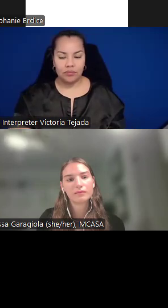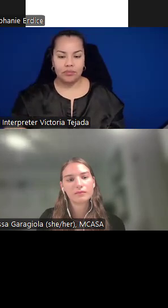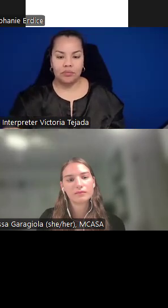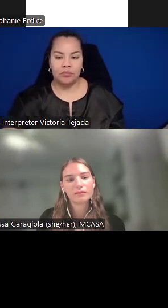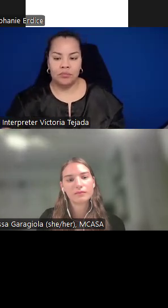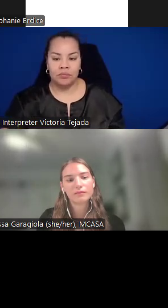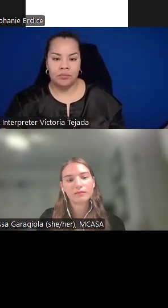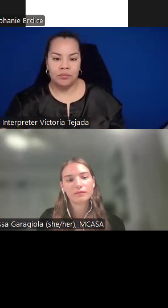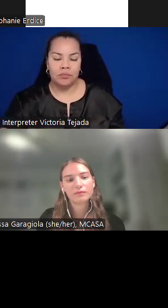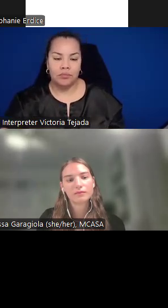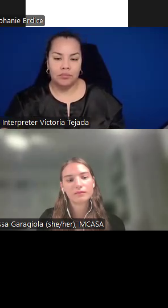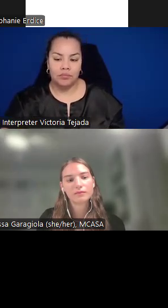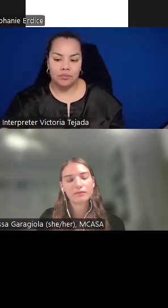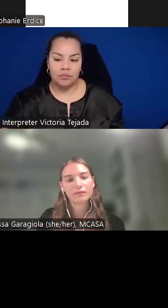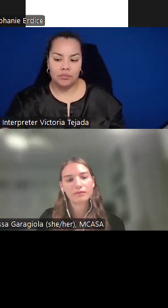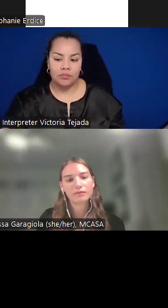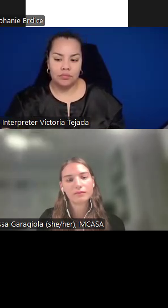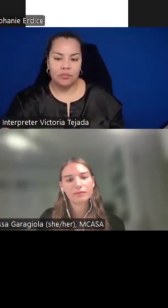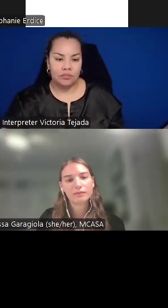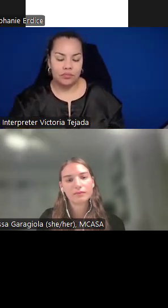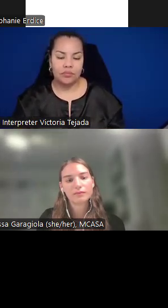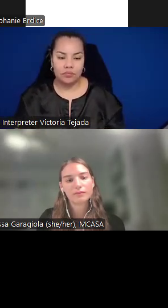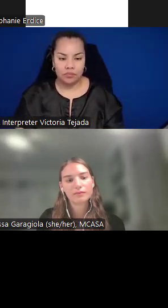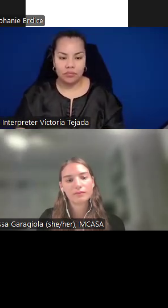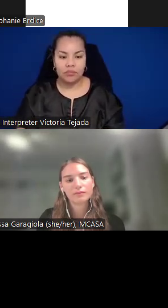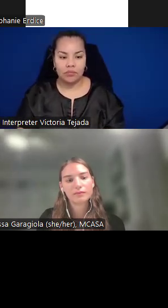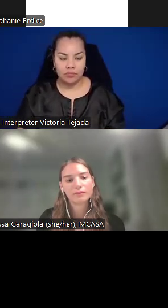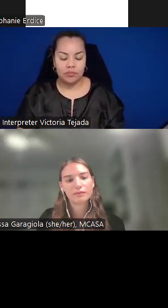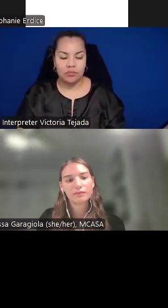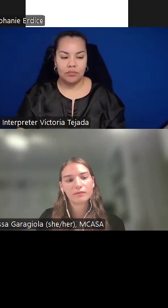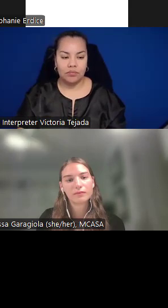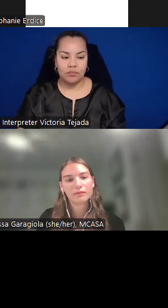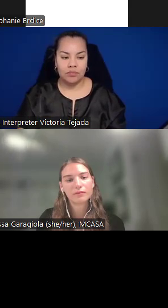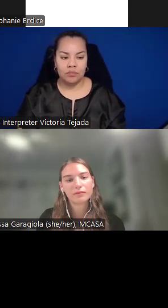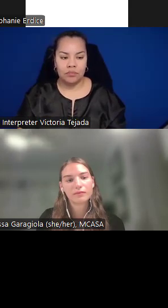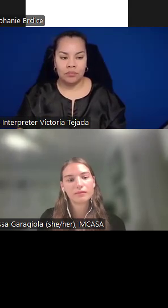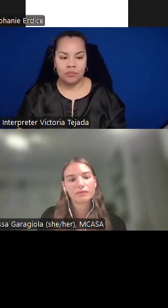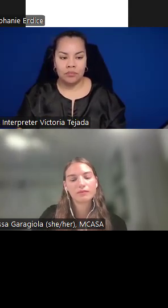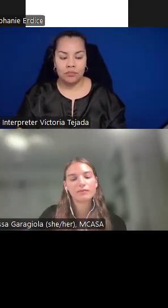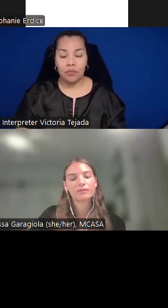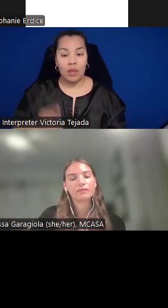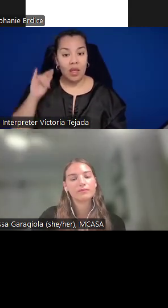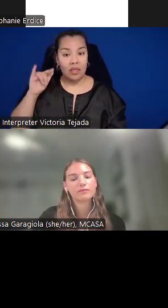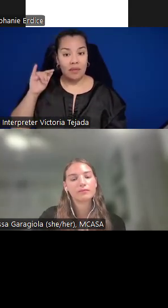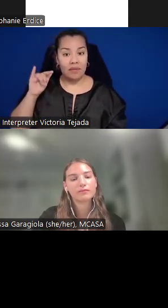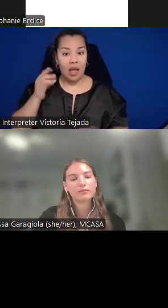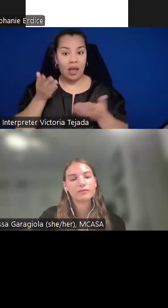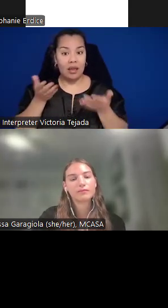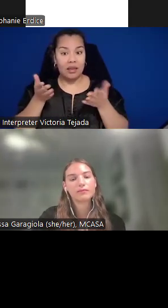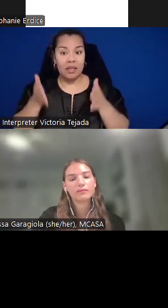You see, that flight attendant knows that no matter how much I listen to